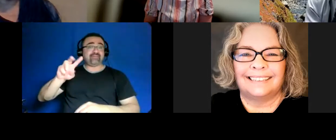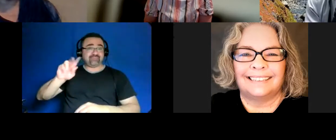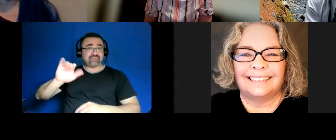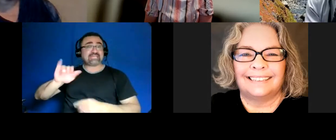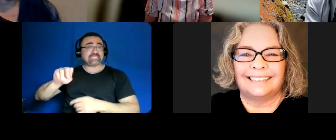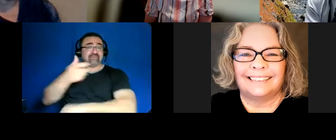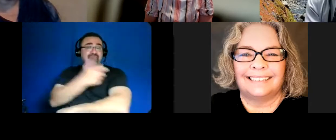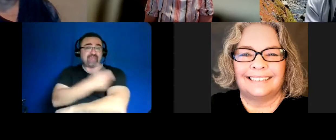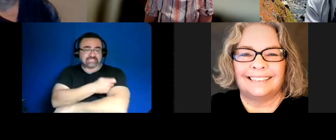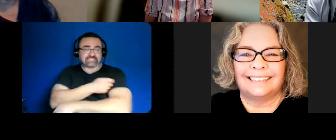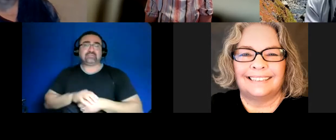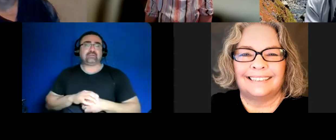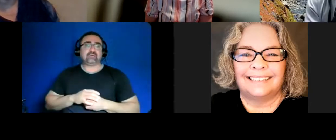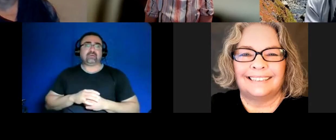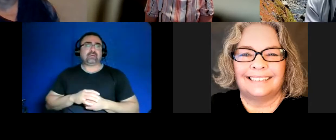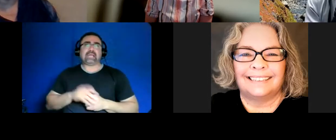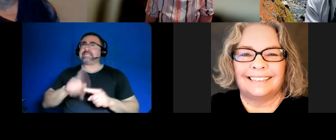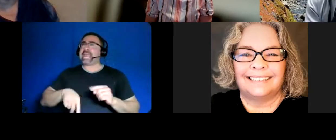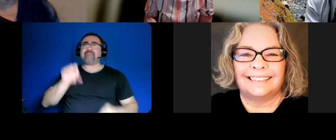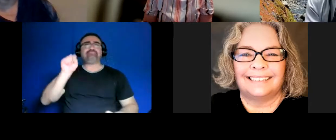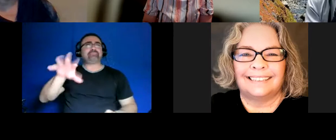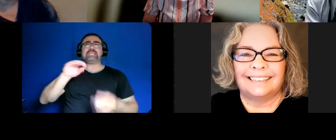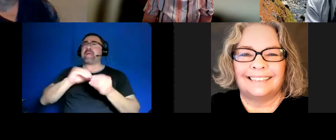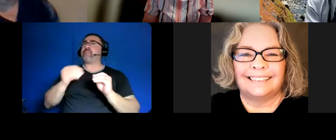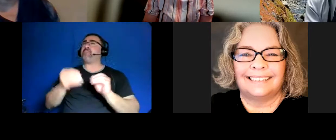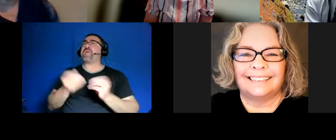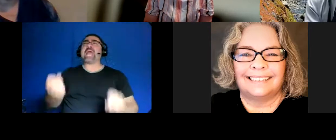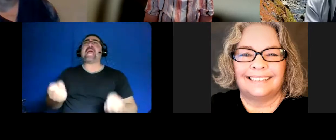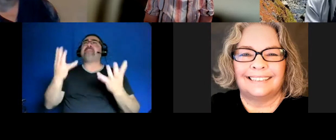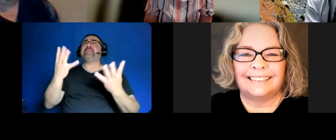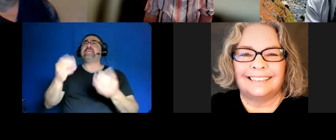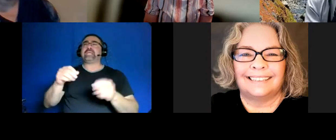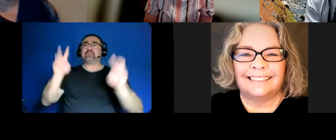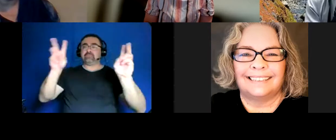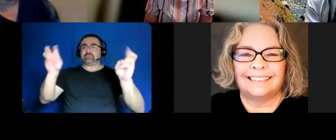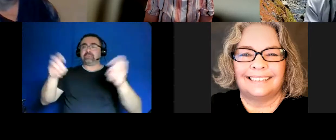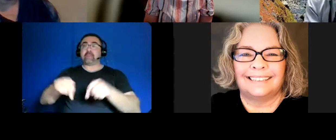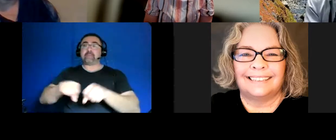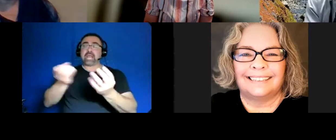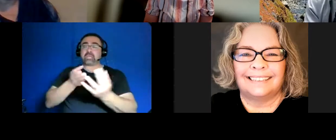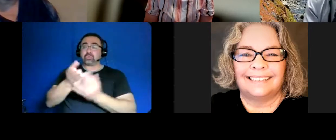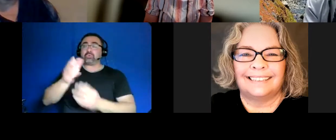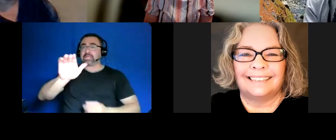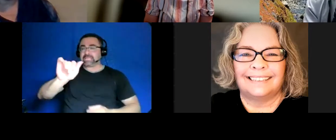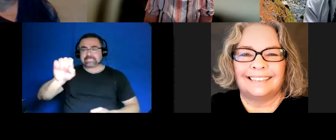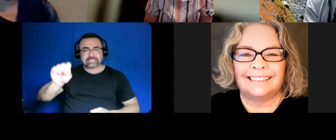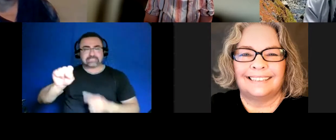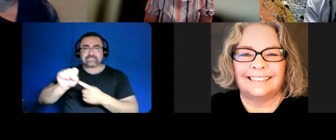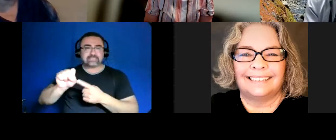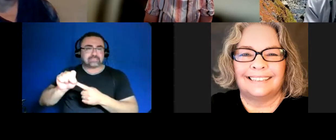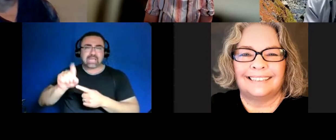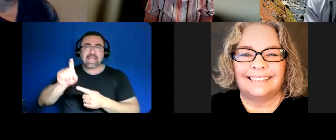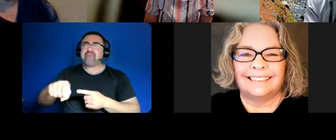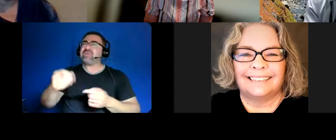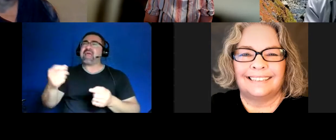give you a number. I cannot give you a number right now of how many breakthrough cases among the congregate settings. I'd have to go